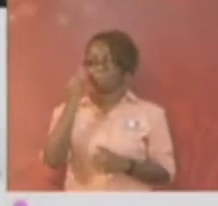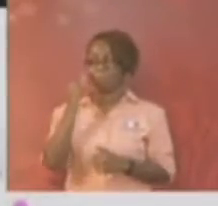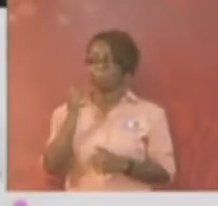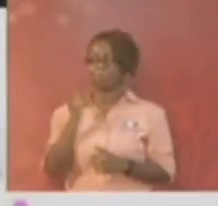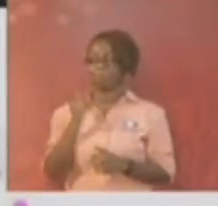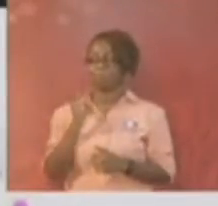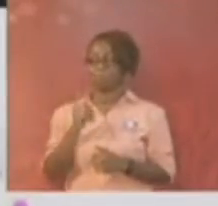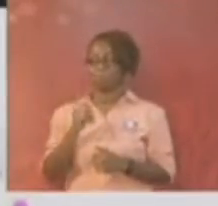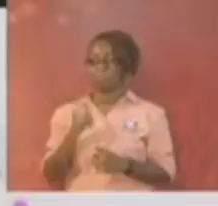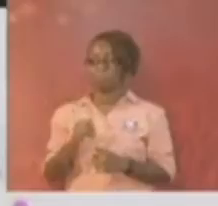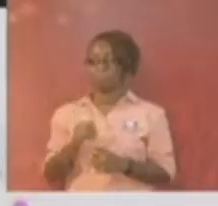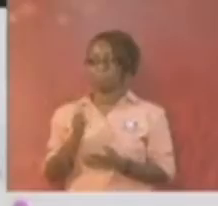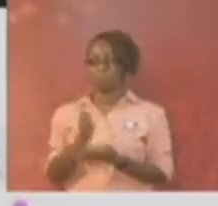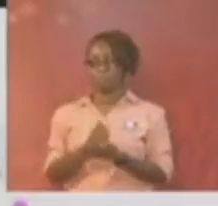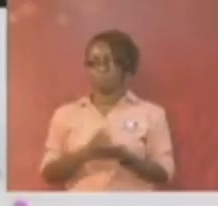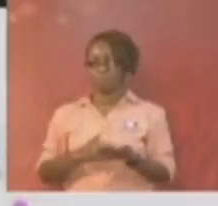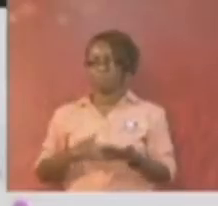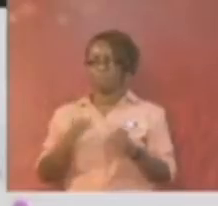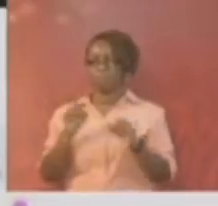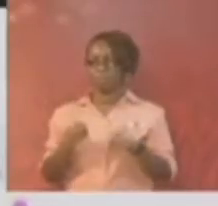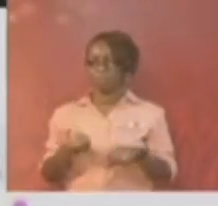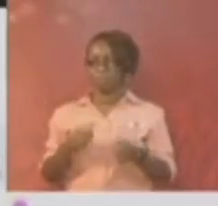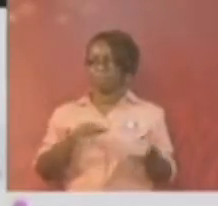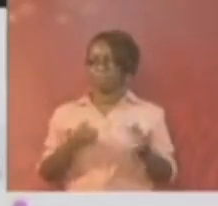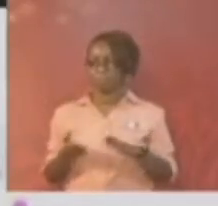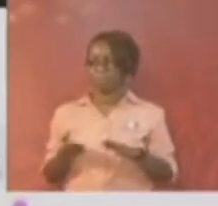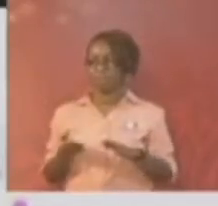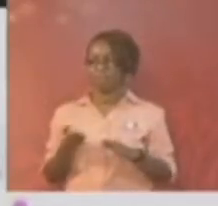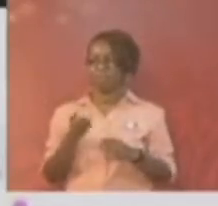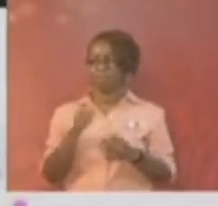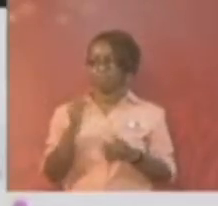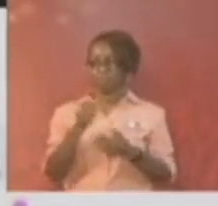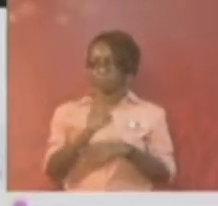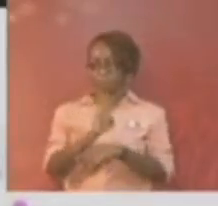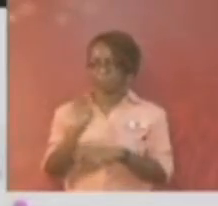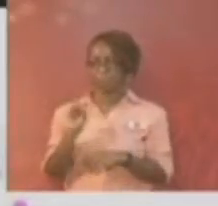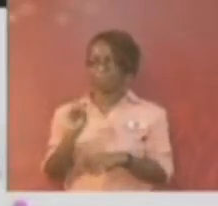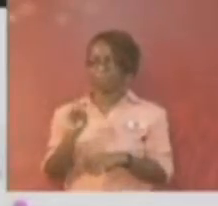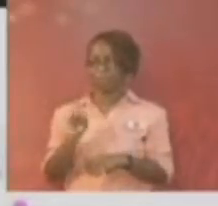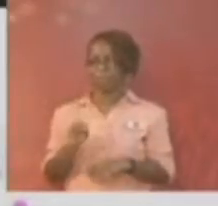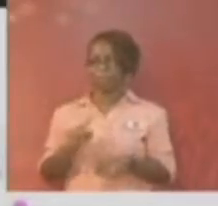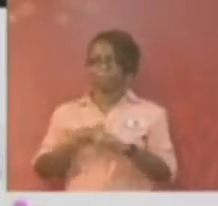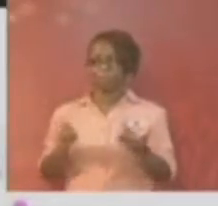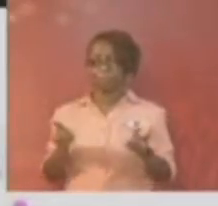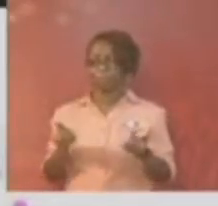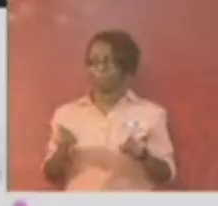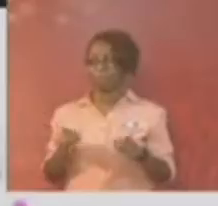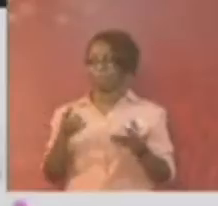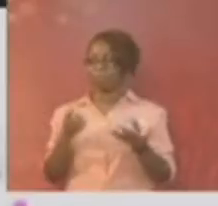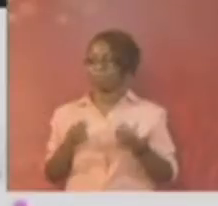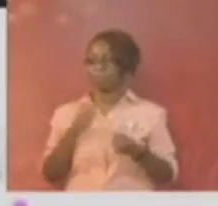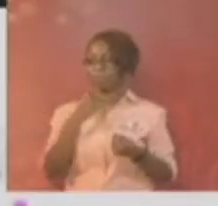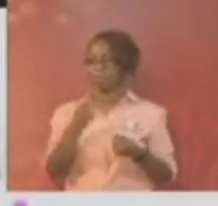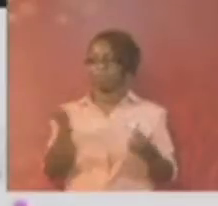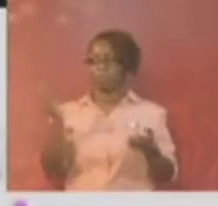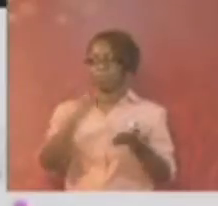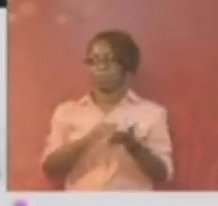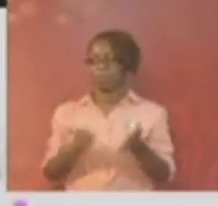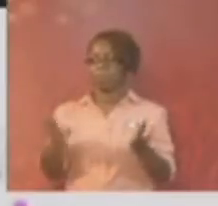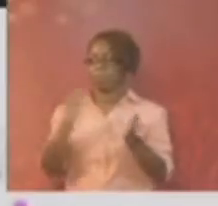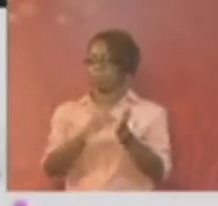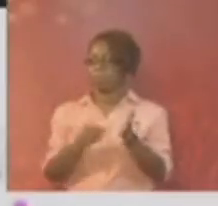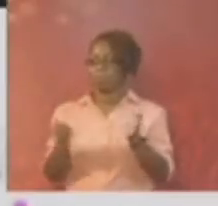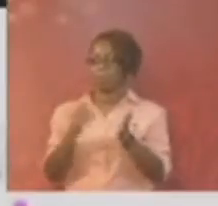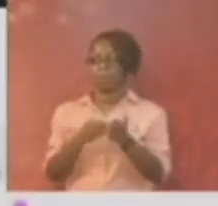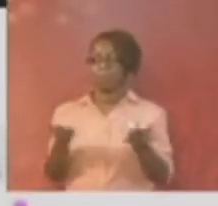over 60, the elderly age group more often, we do want to re-emphasize that we have had